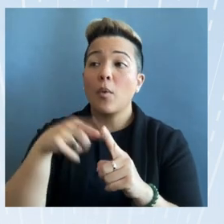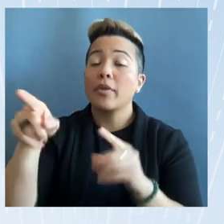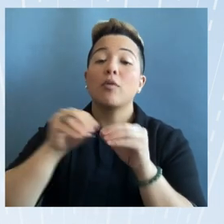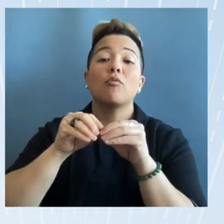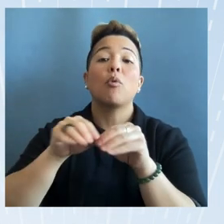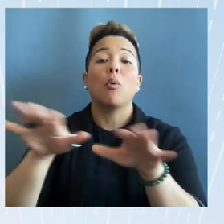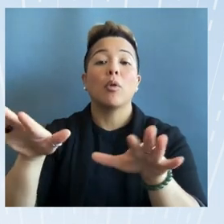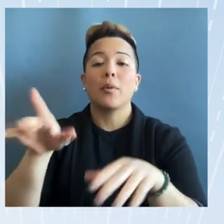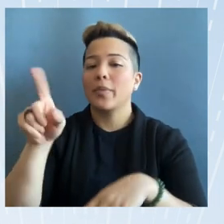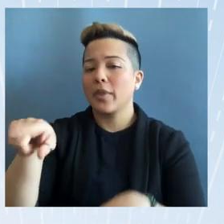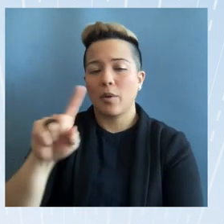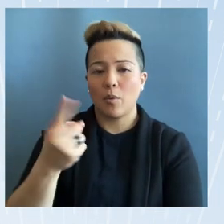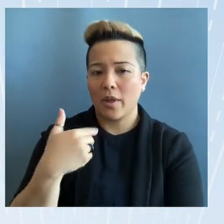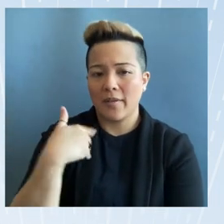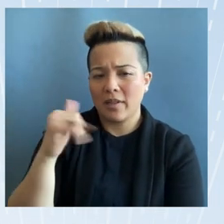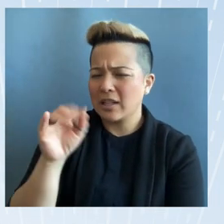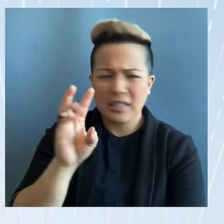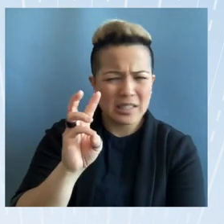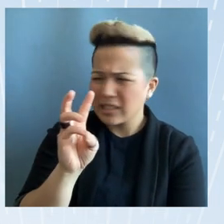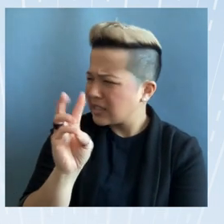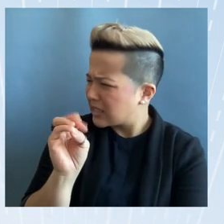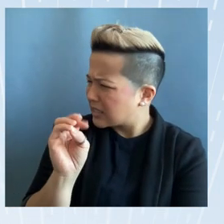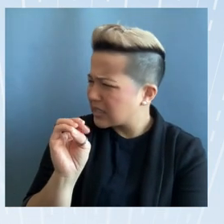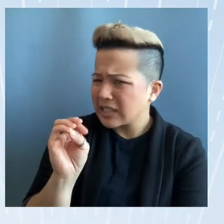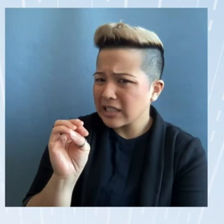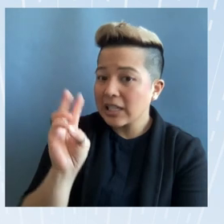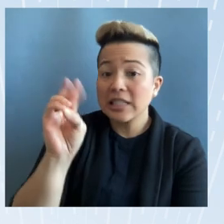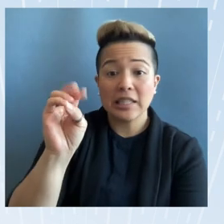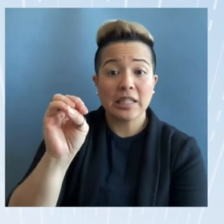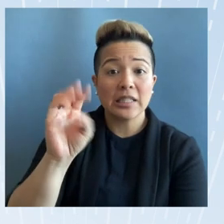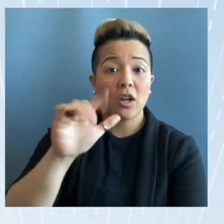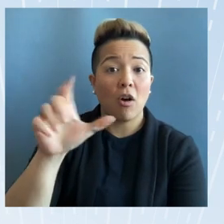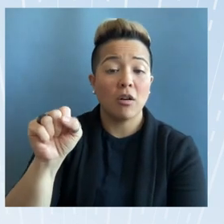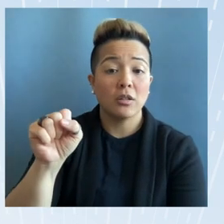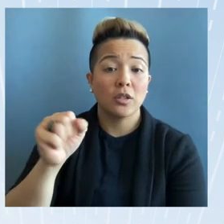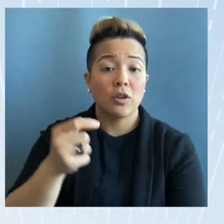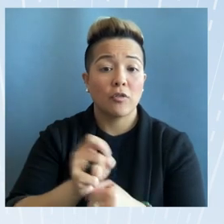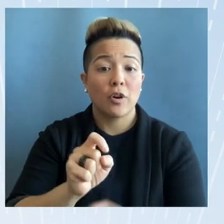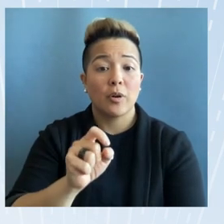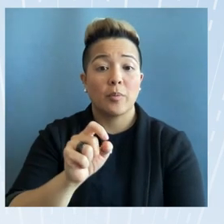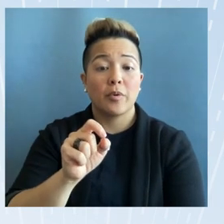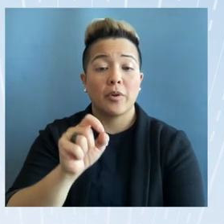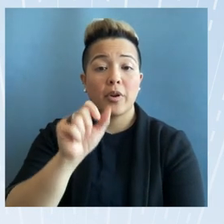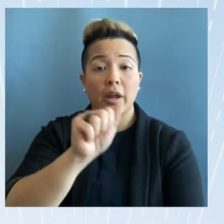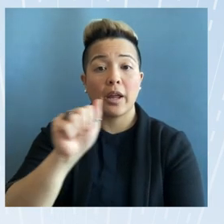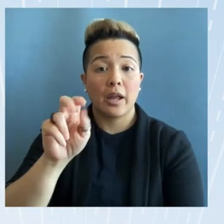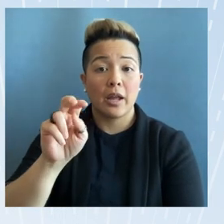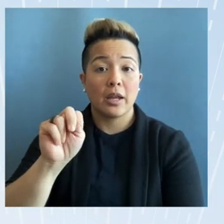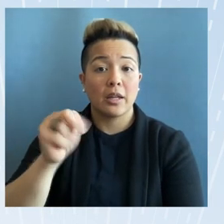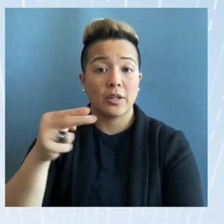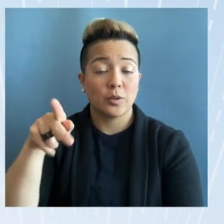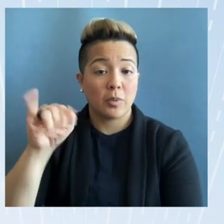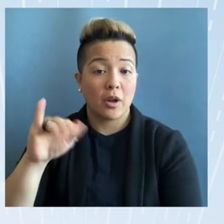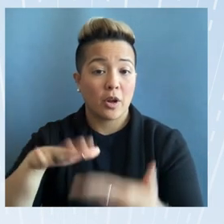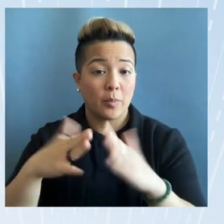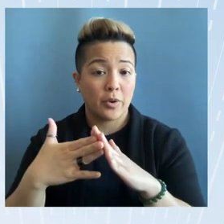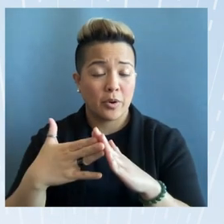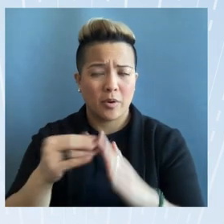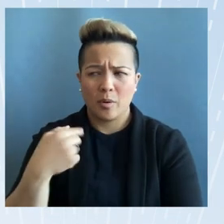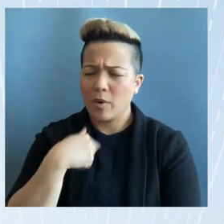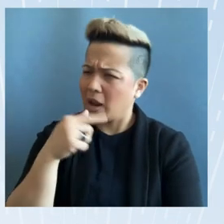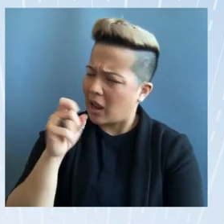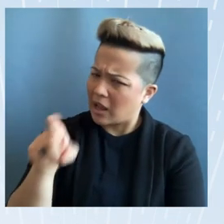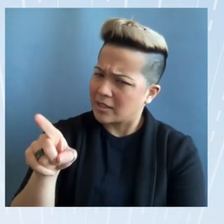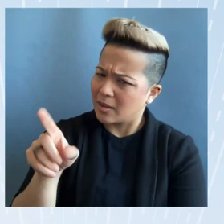they only had like 60 calls from AA and NHPI communities. And we asked them,